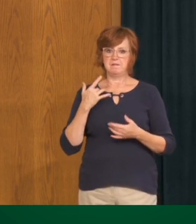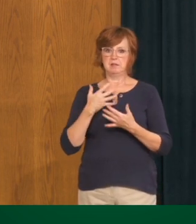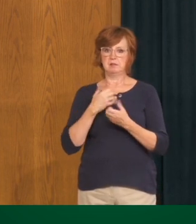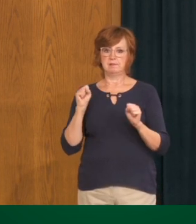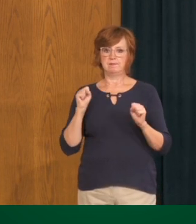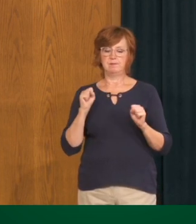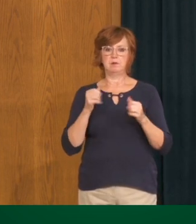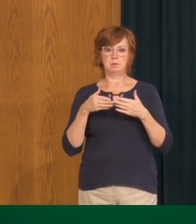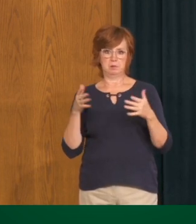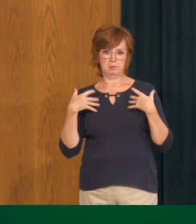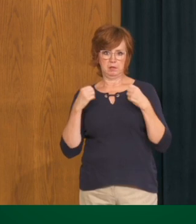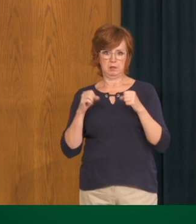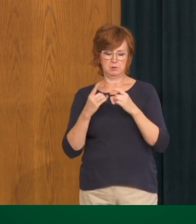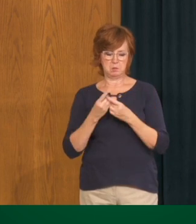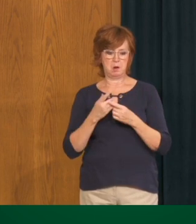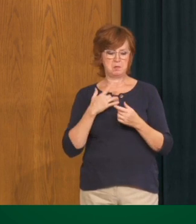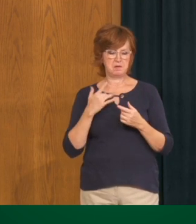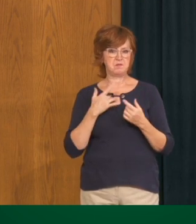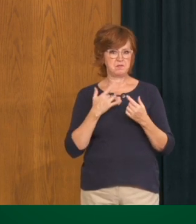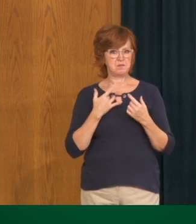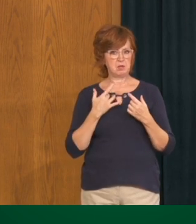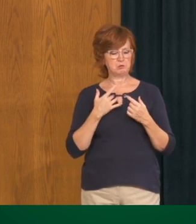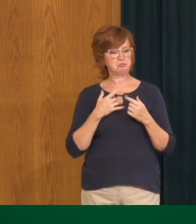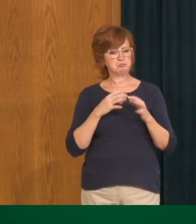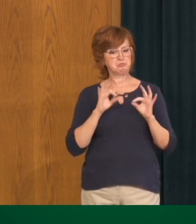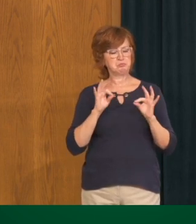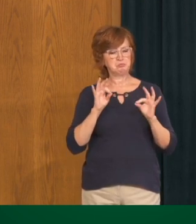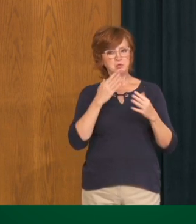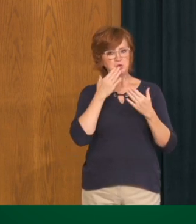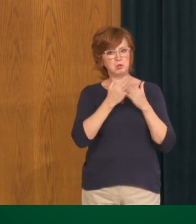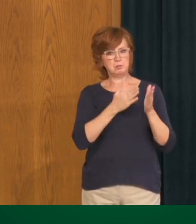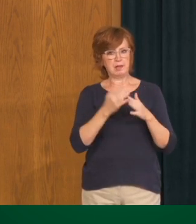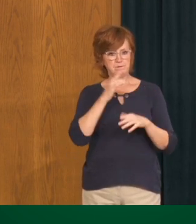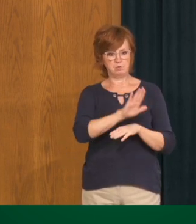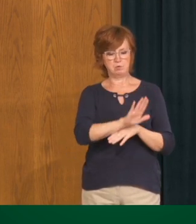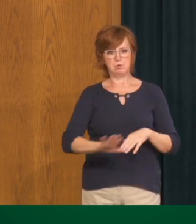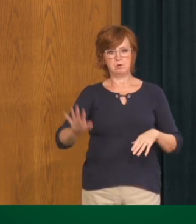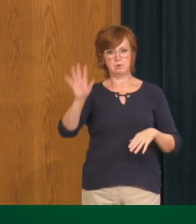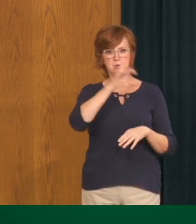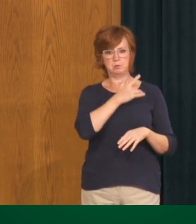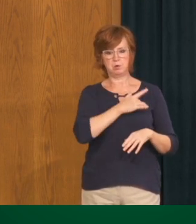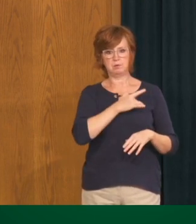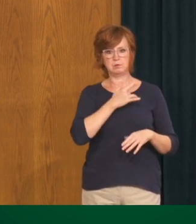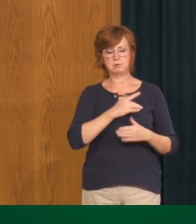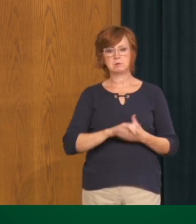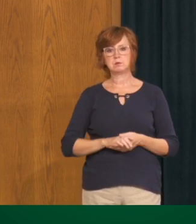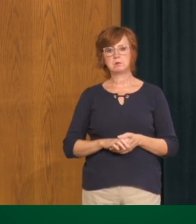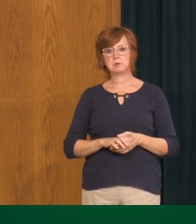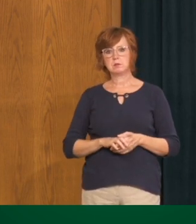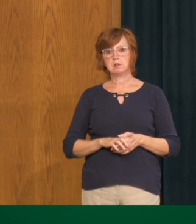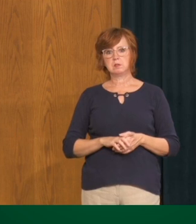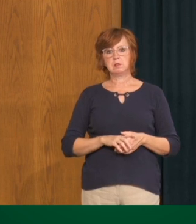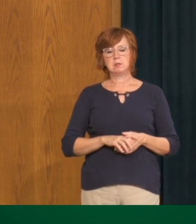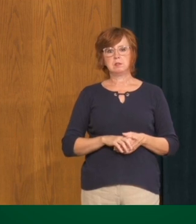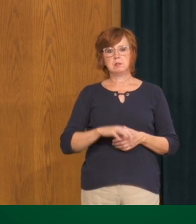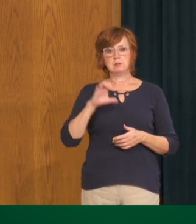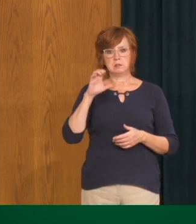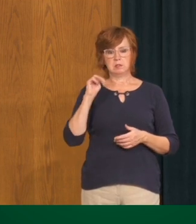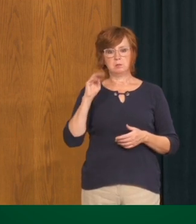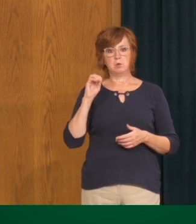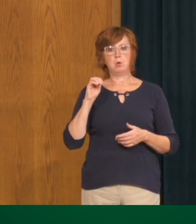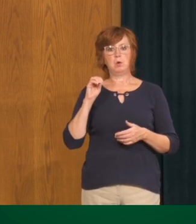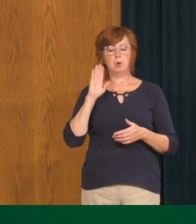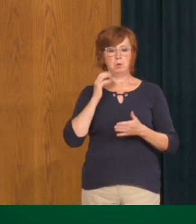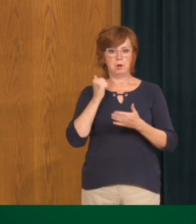know public health feels very confident in the plans, and as additional guidance may be directed through by the chief medical health officer,